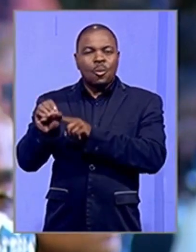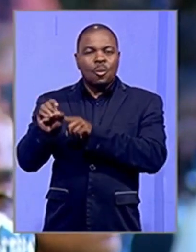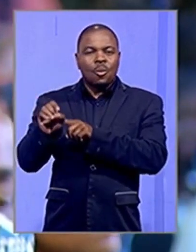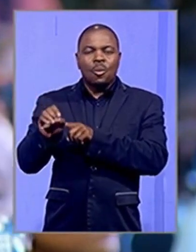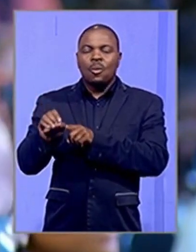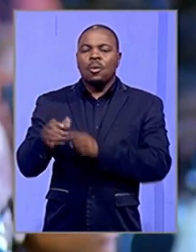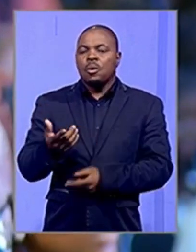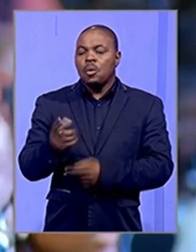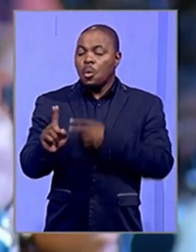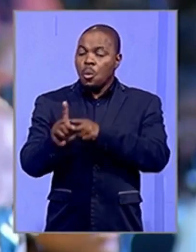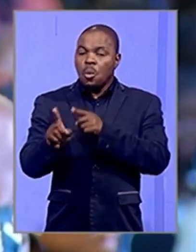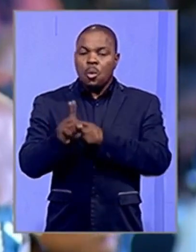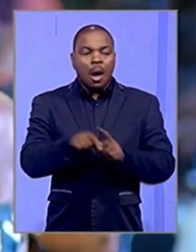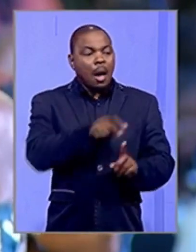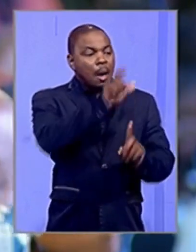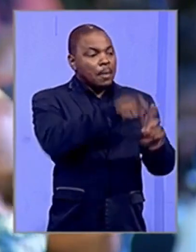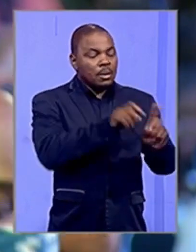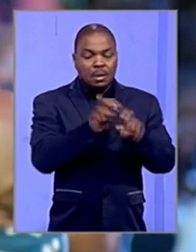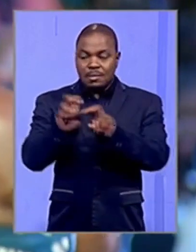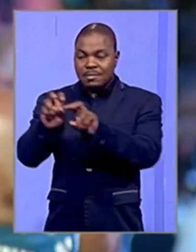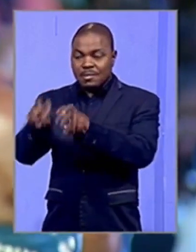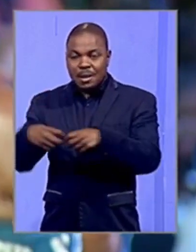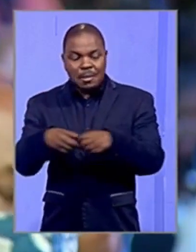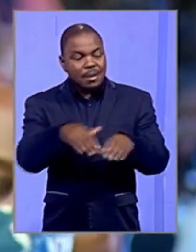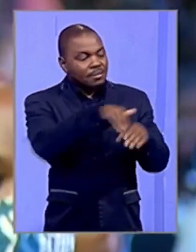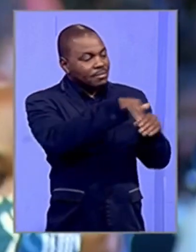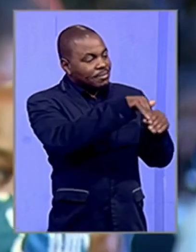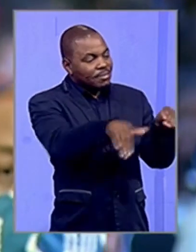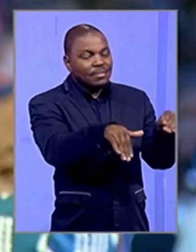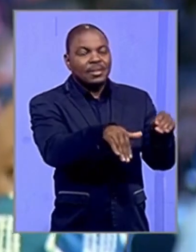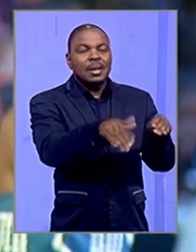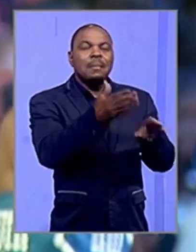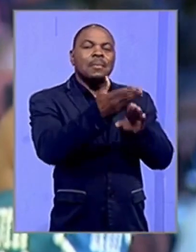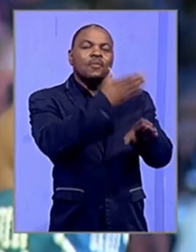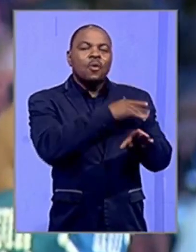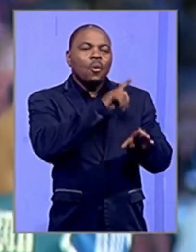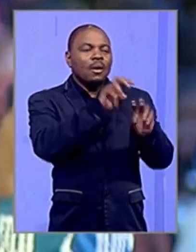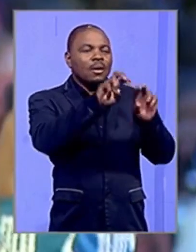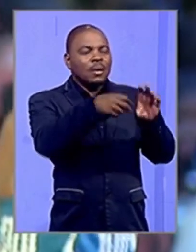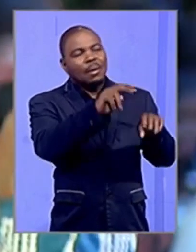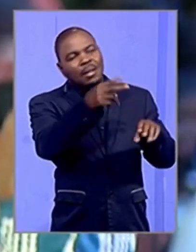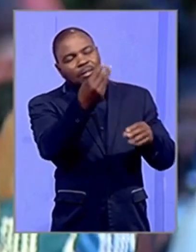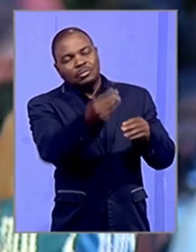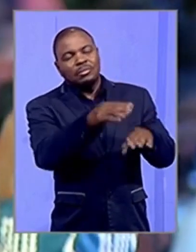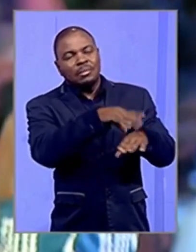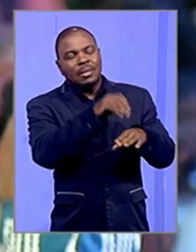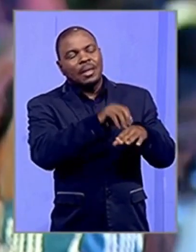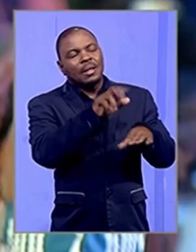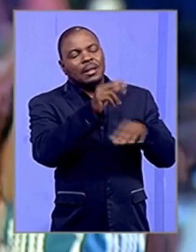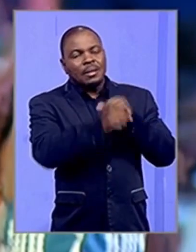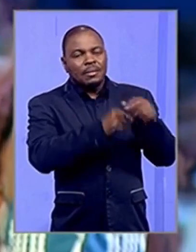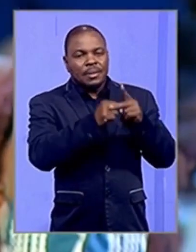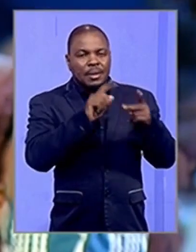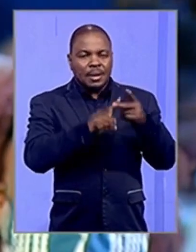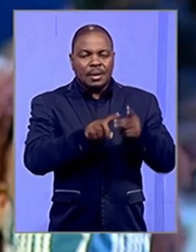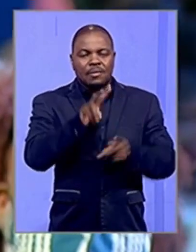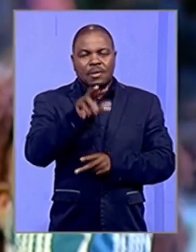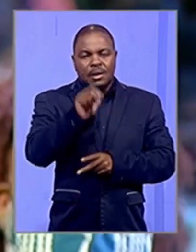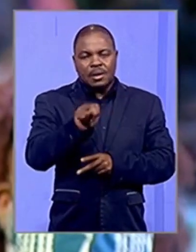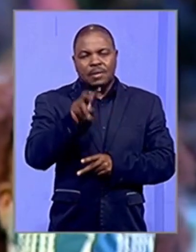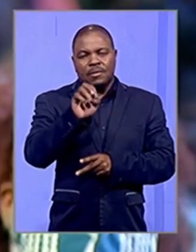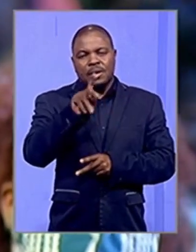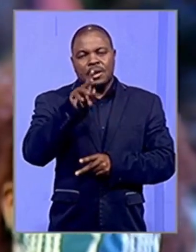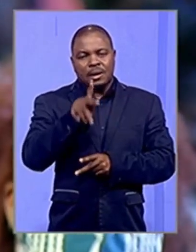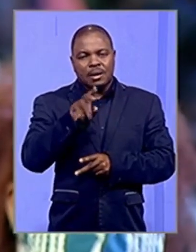and murderer, was released on bail for the rape of a 9-year-old. Tesla van Wyk, rapist and murderer,